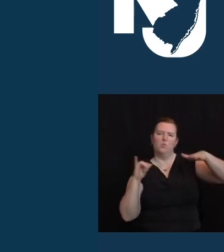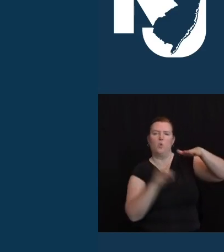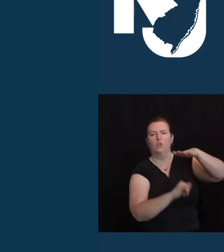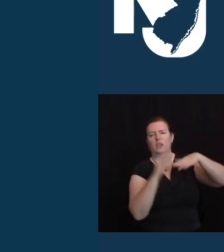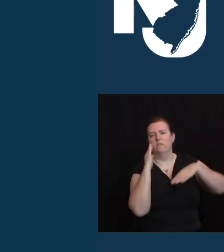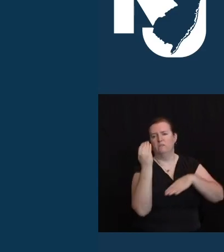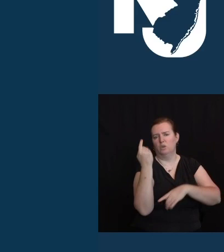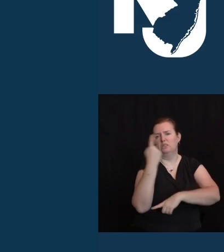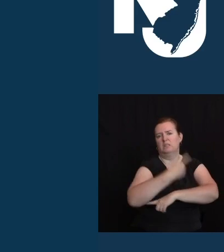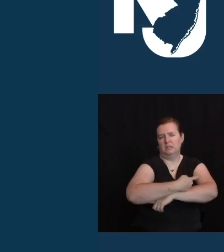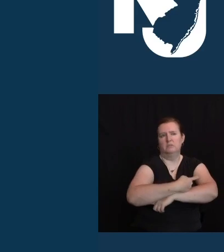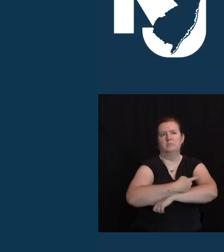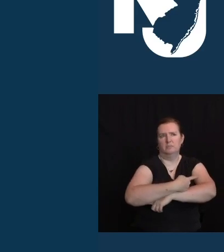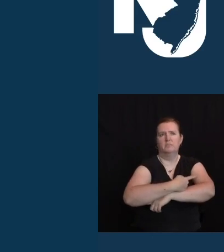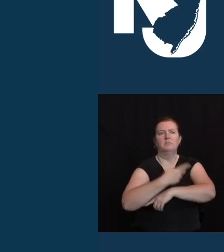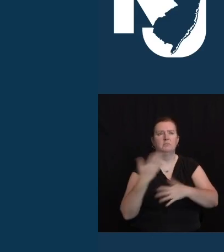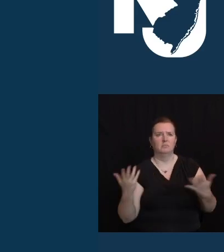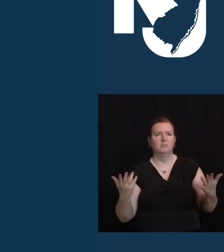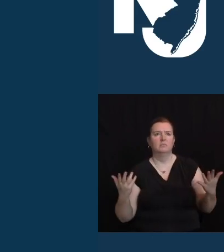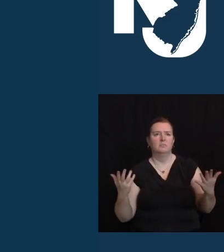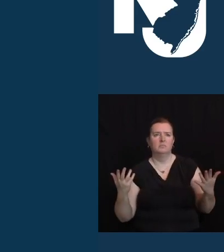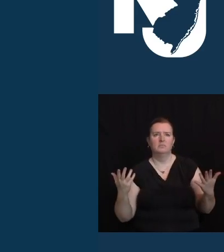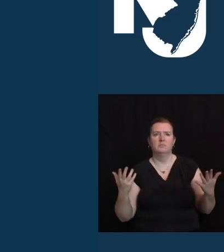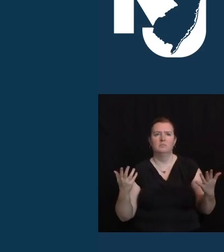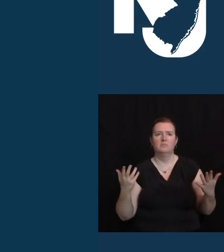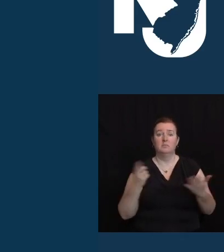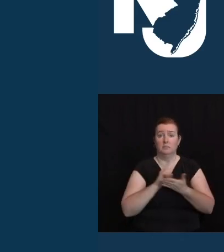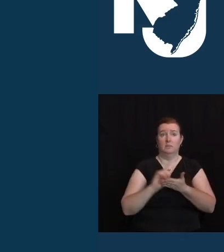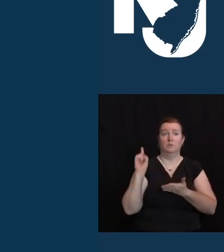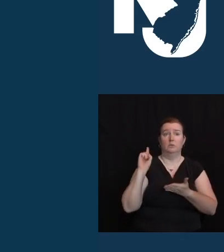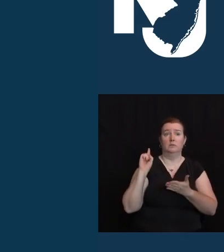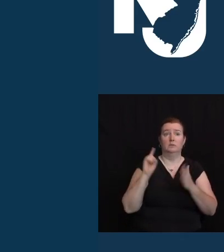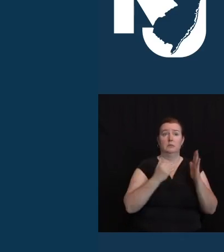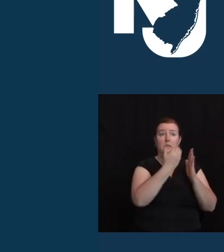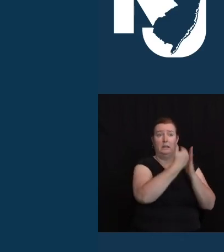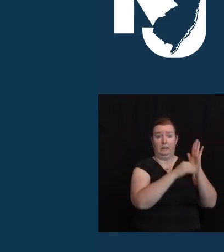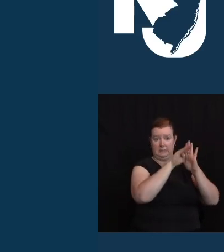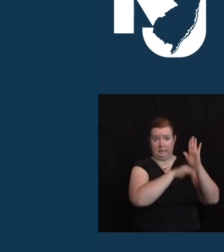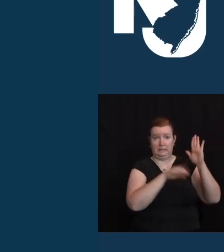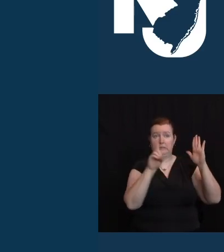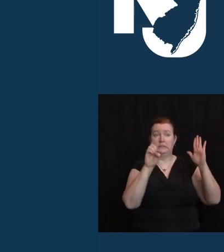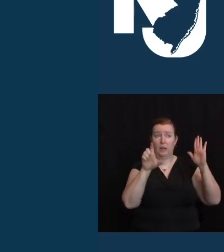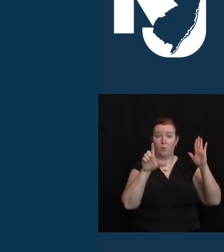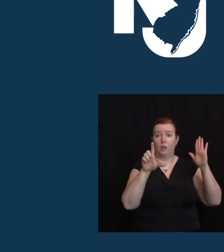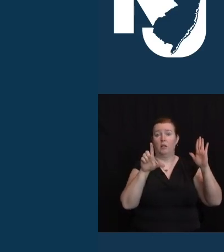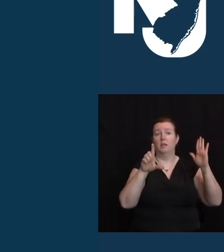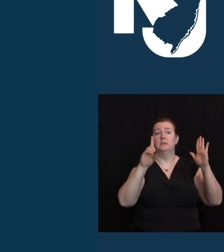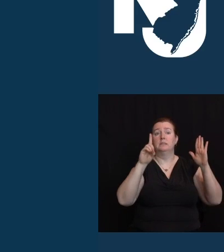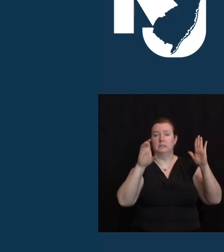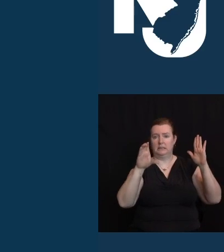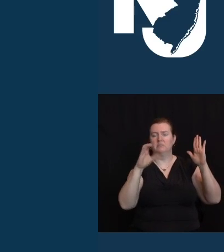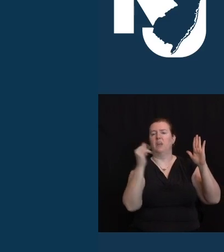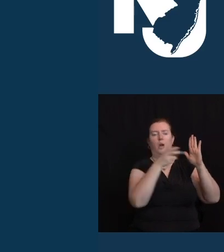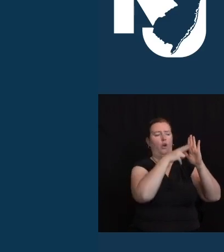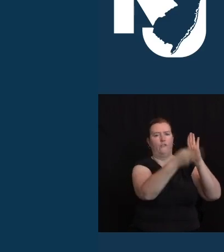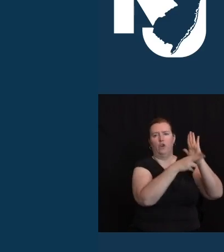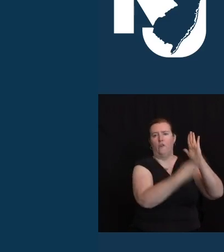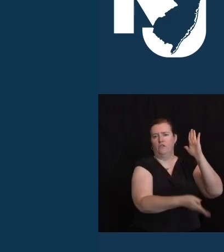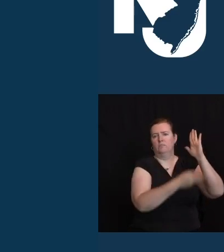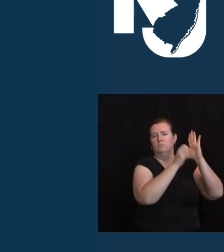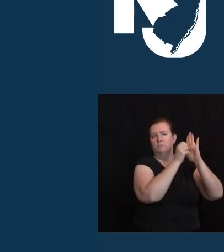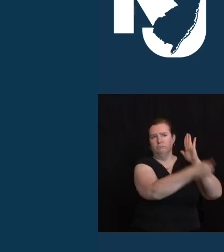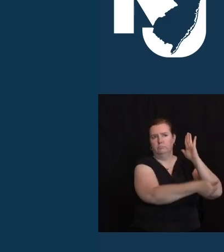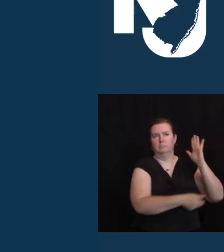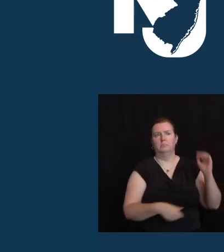From last week's list, Delaware and Washington, D.C. have been removed. And this week, Rhode Island has been